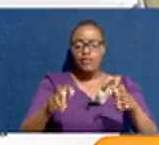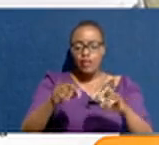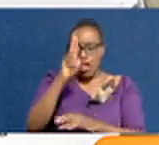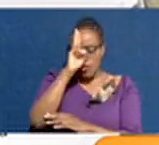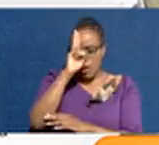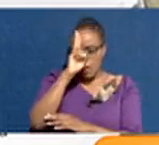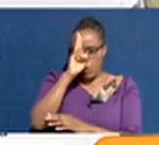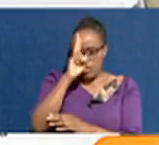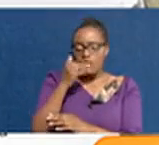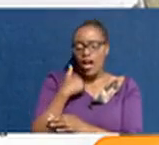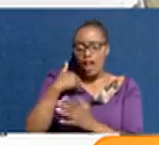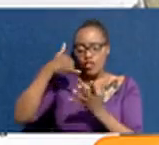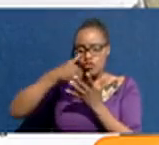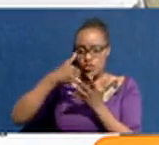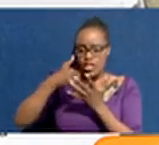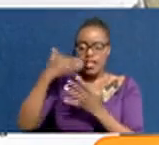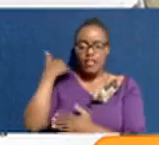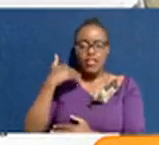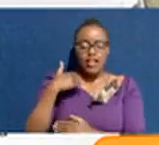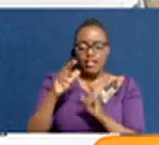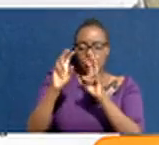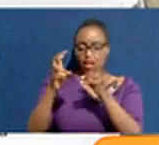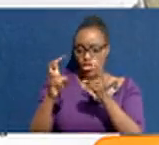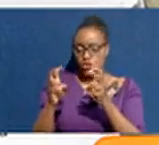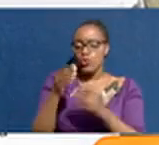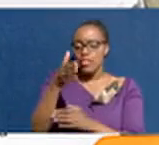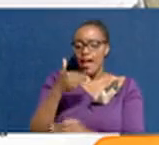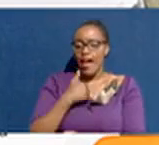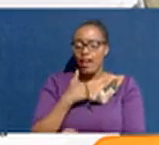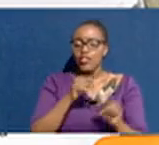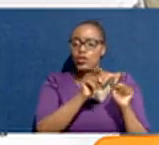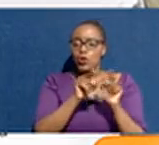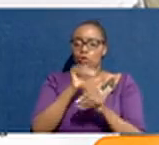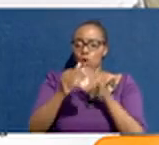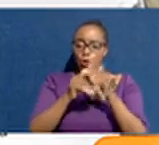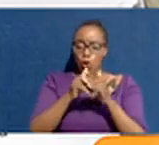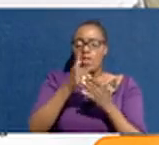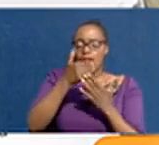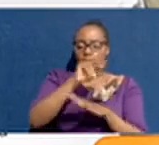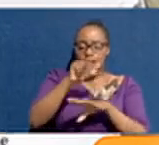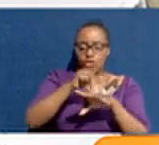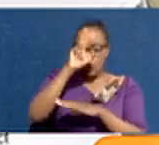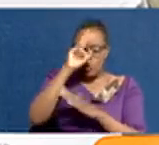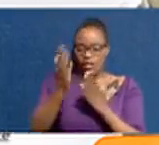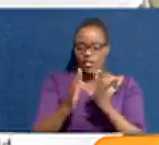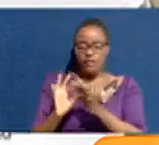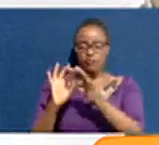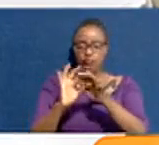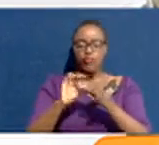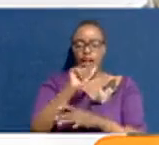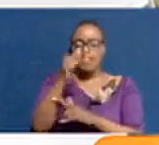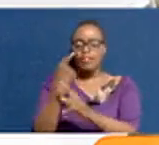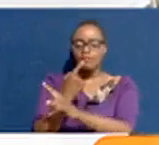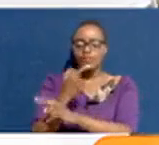police complicity in crime is the subject. He also directed all officers in the National Police Service to collaborate with other actors